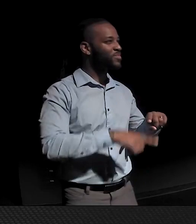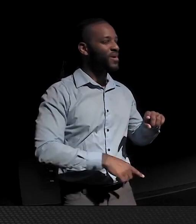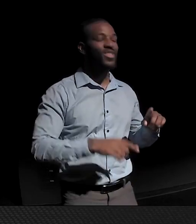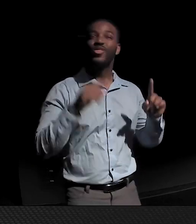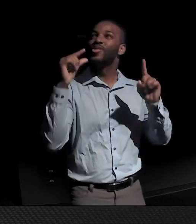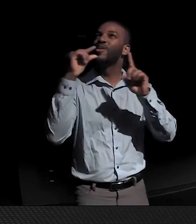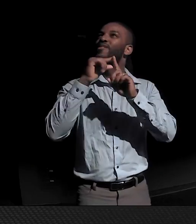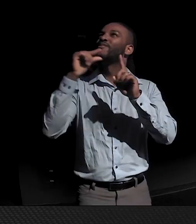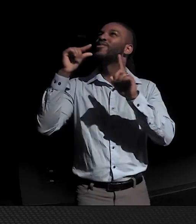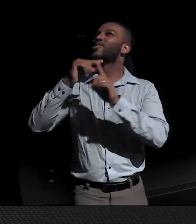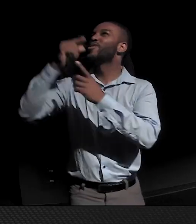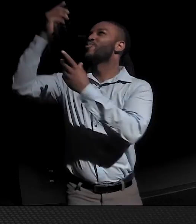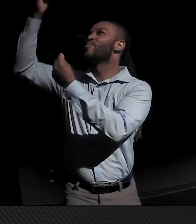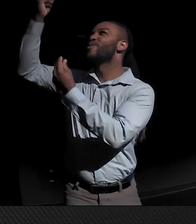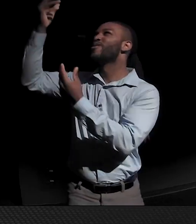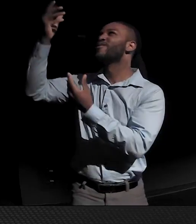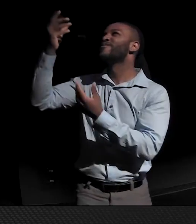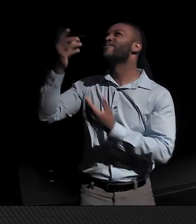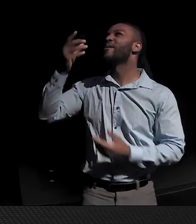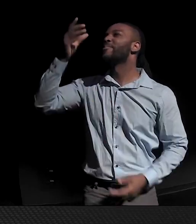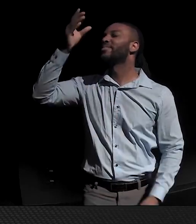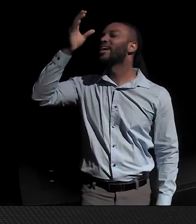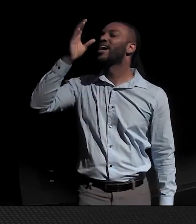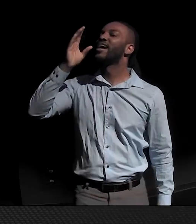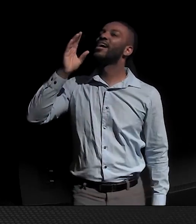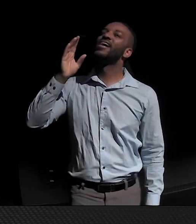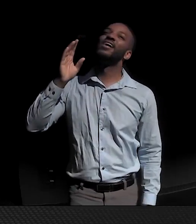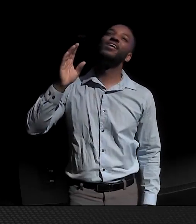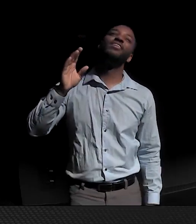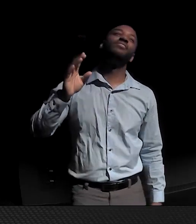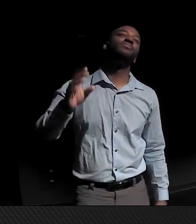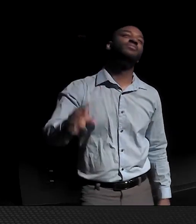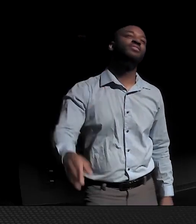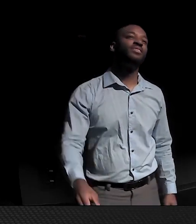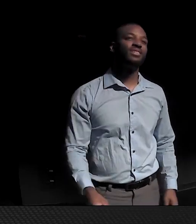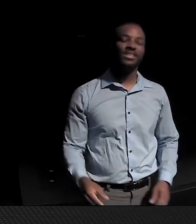alone, but every word from God.